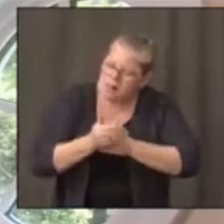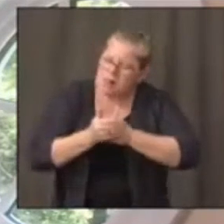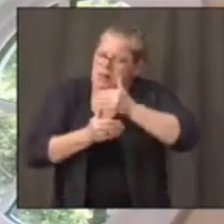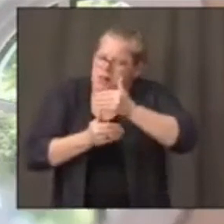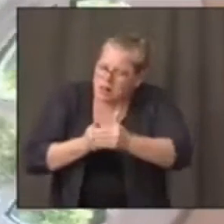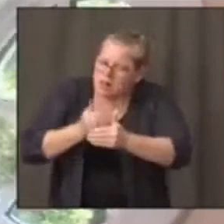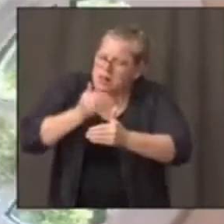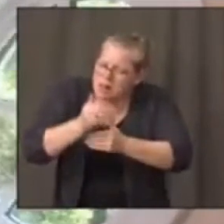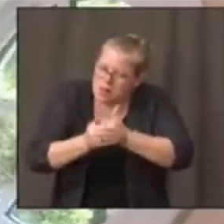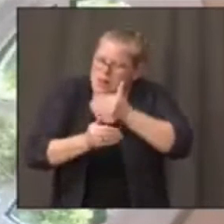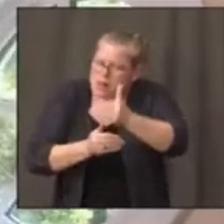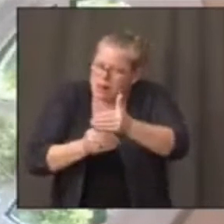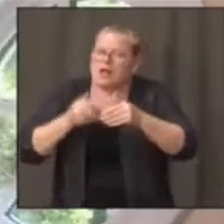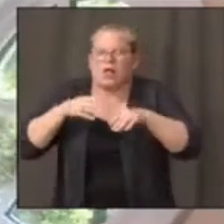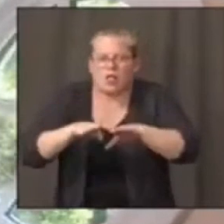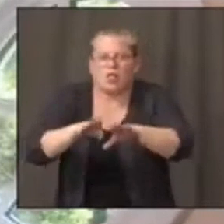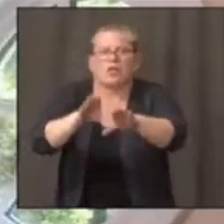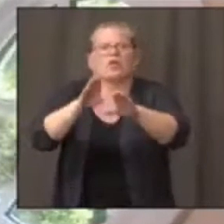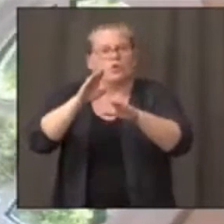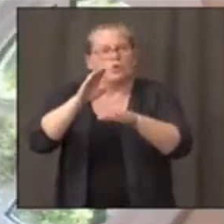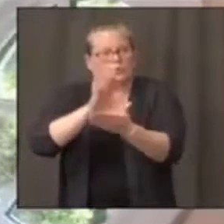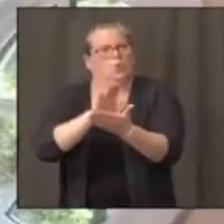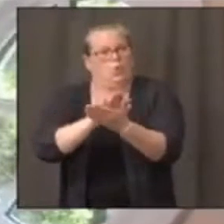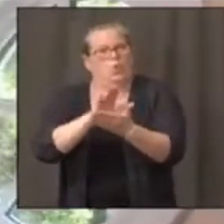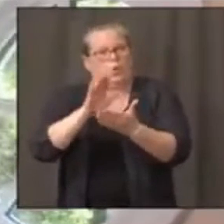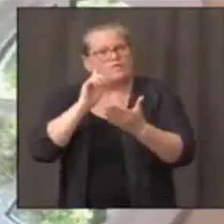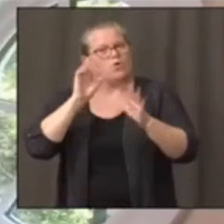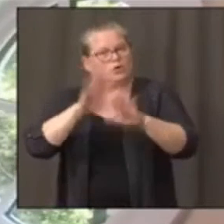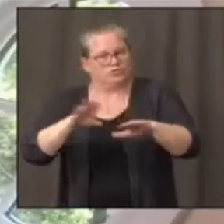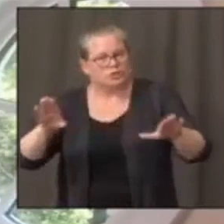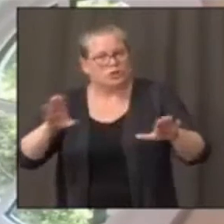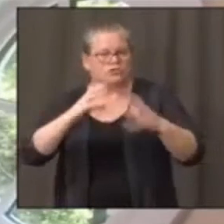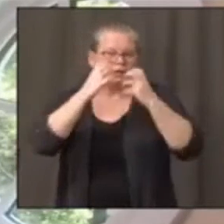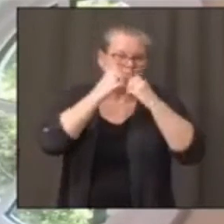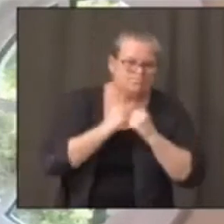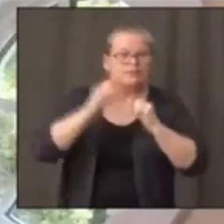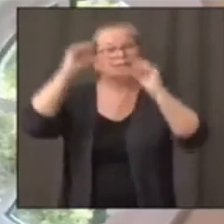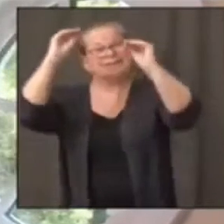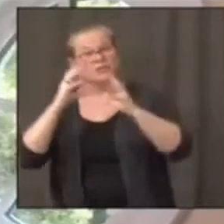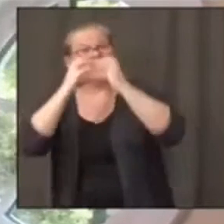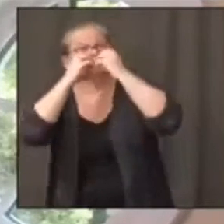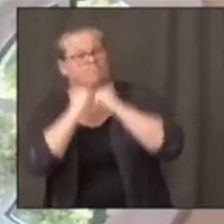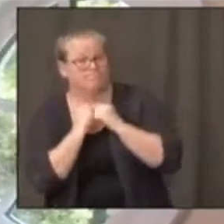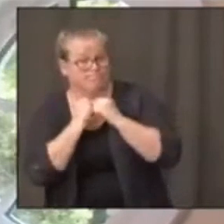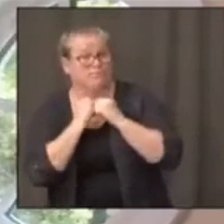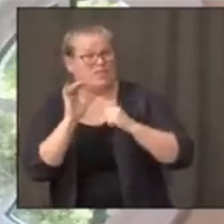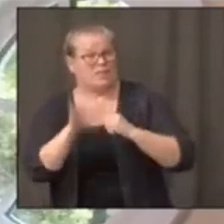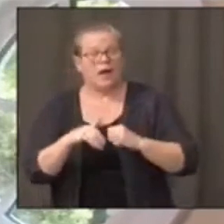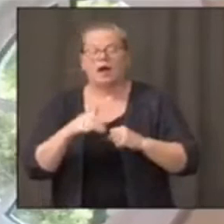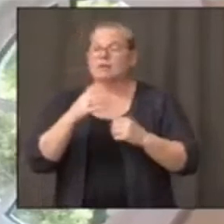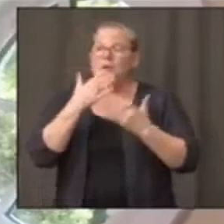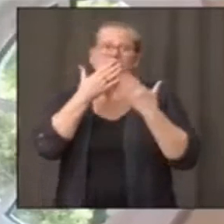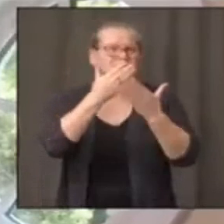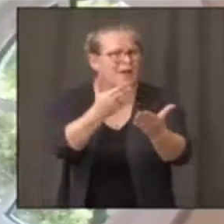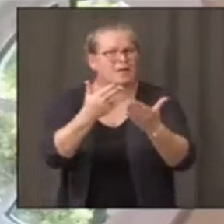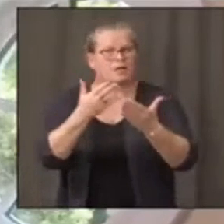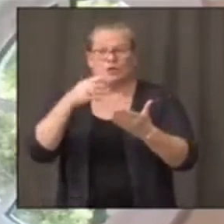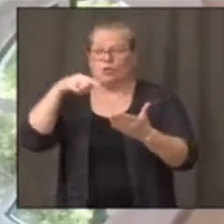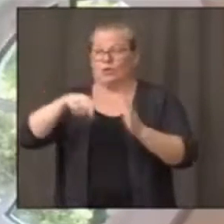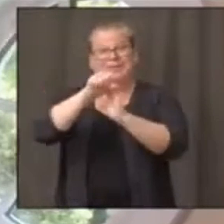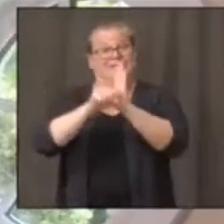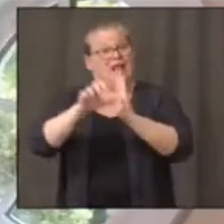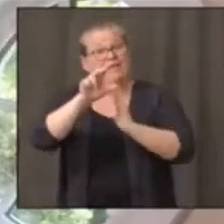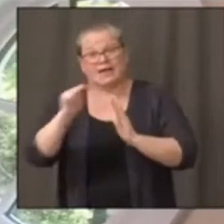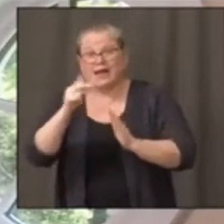be here today, Governor, and try to be helpful to the state. I have a lot of confidence in what we're doing. My kids are in public school in the state, as you